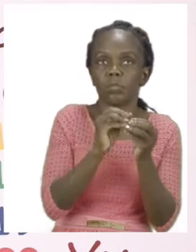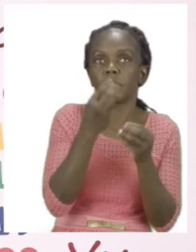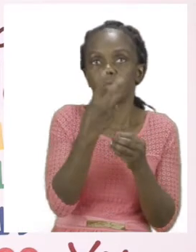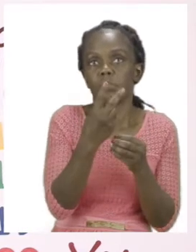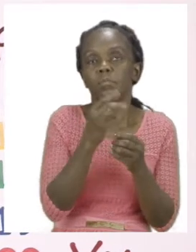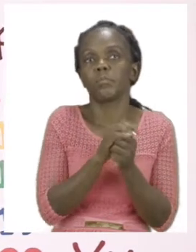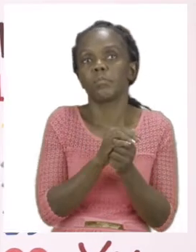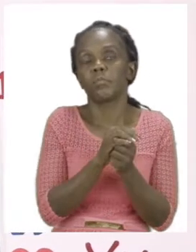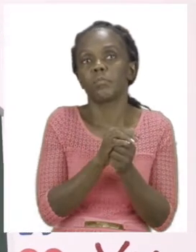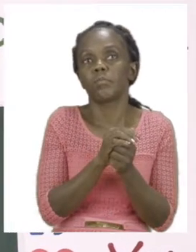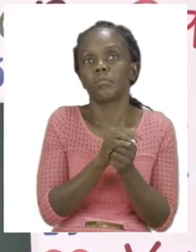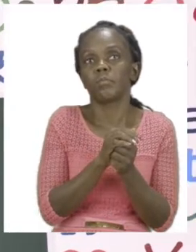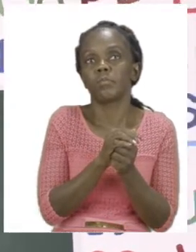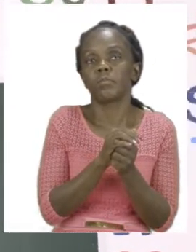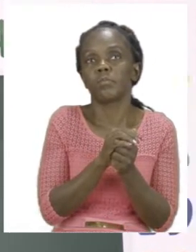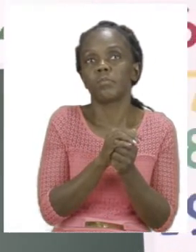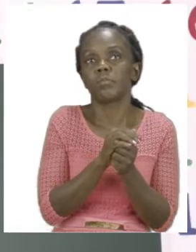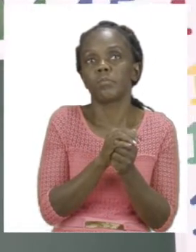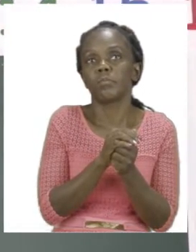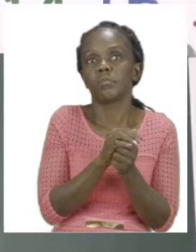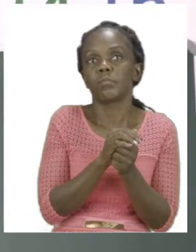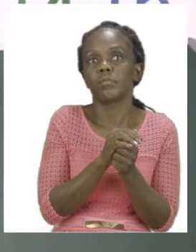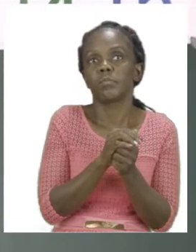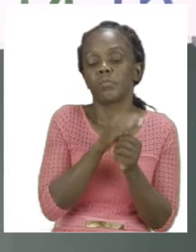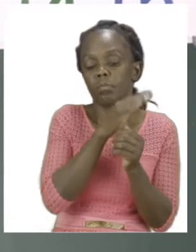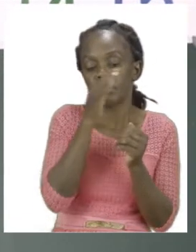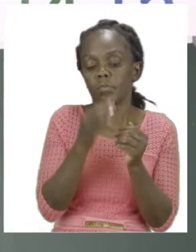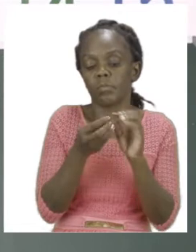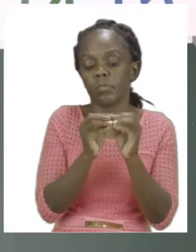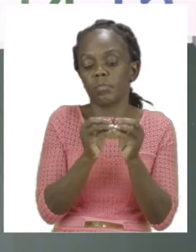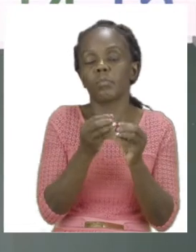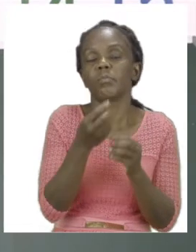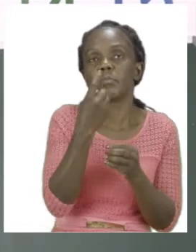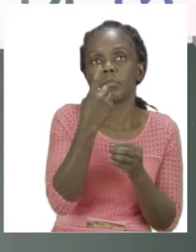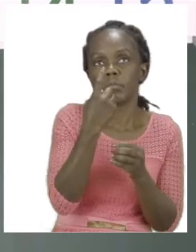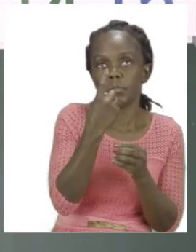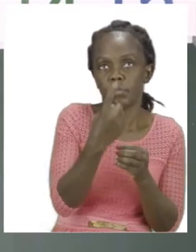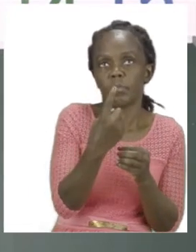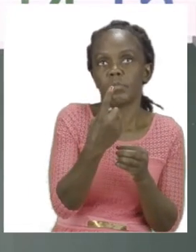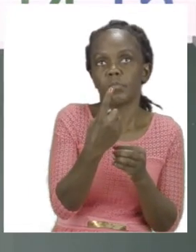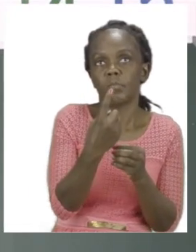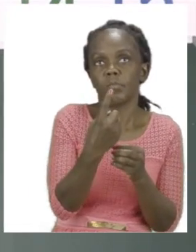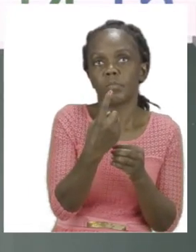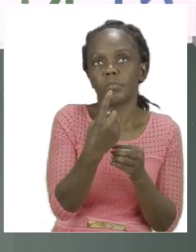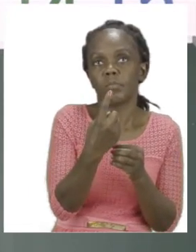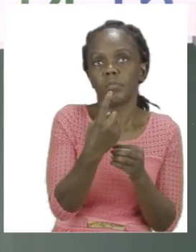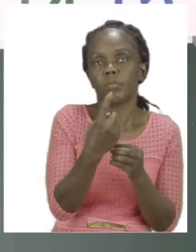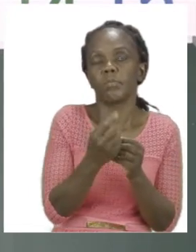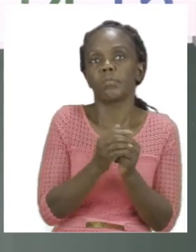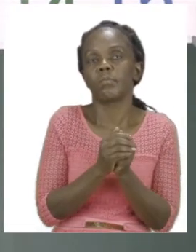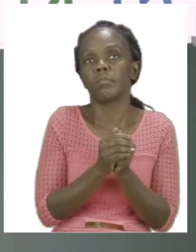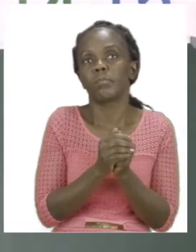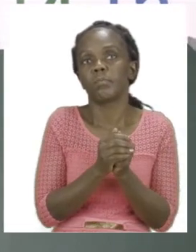After that, we have the number 1. So I'm going to write our number